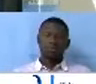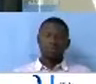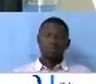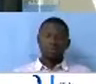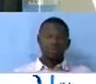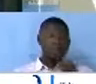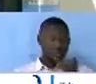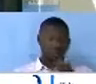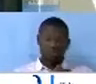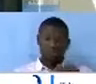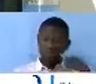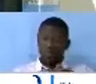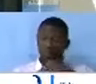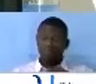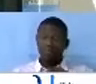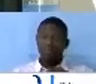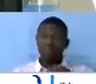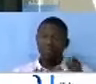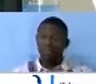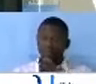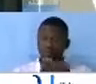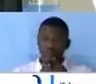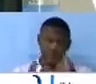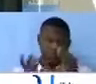head of the members of the panel.